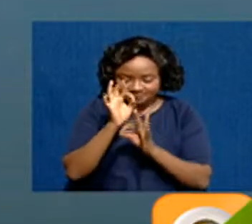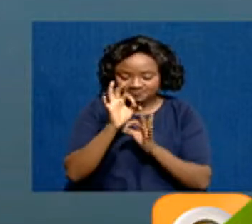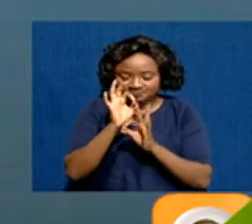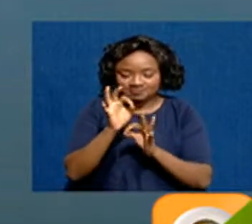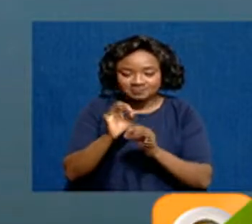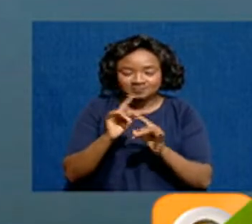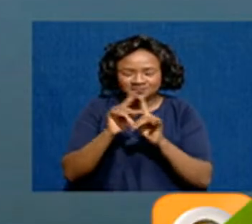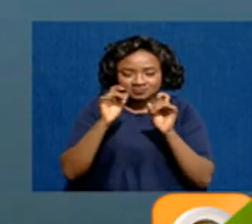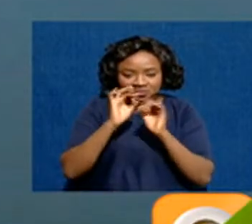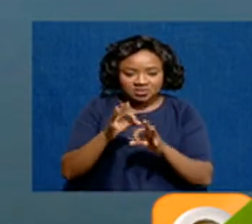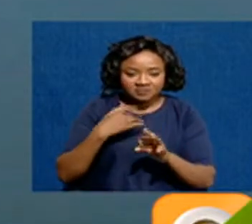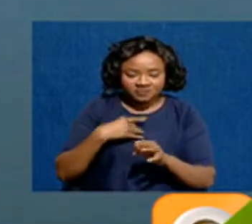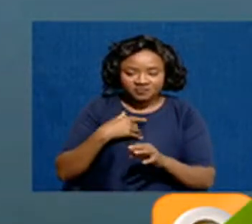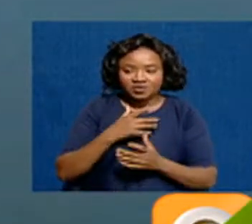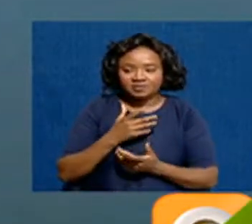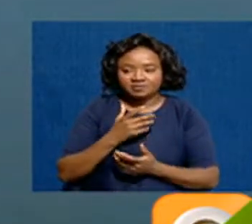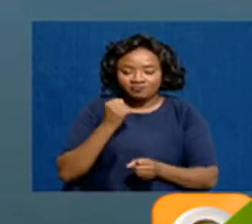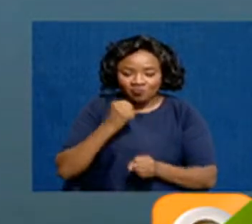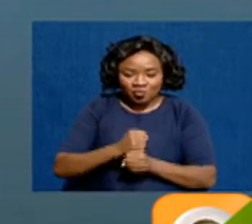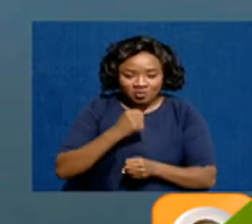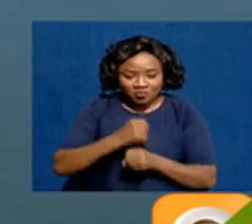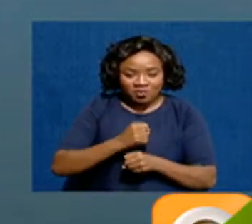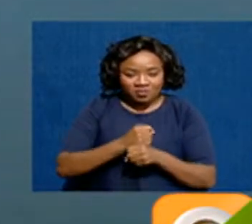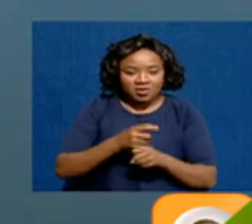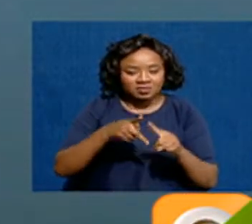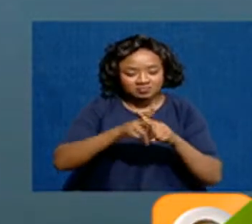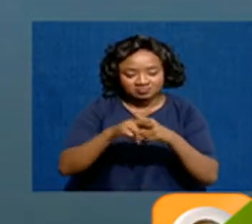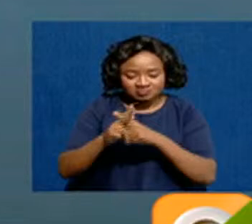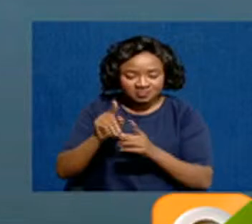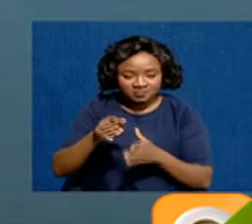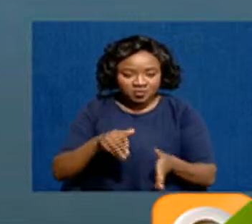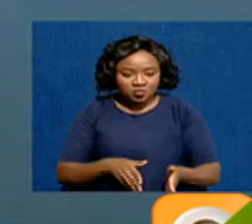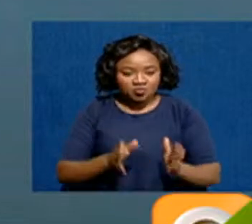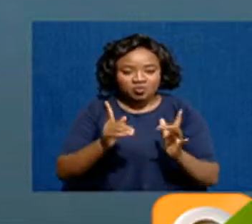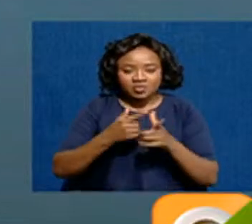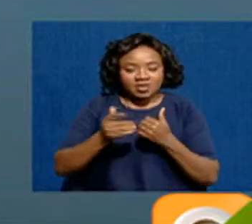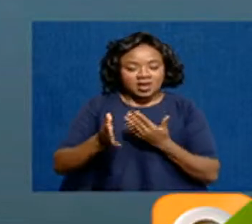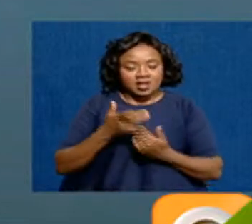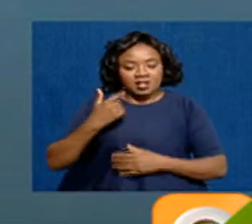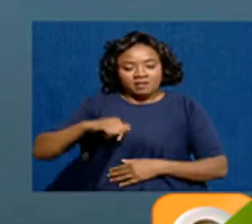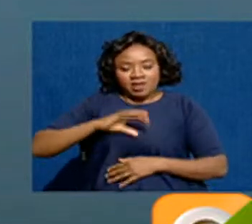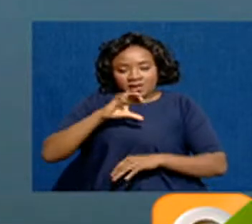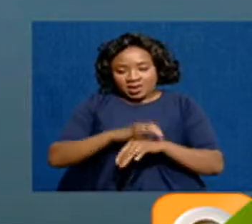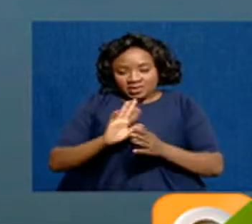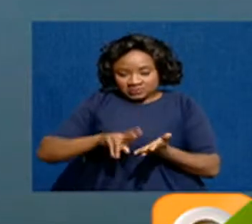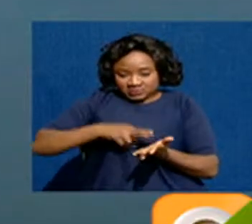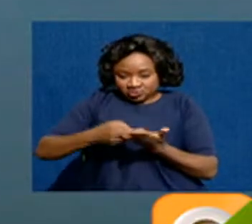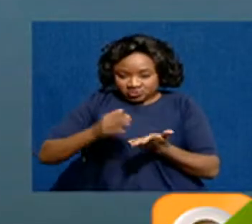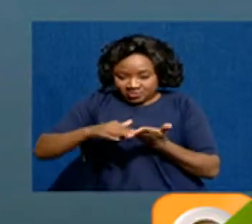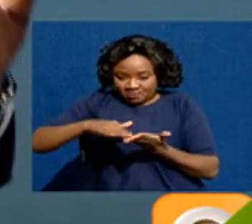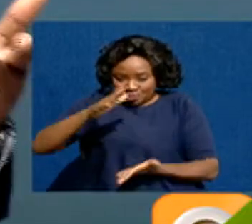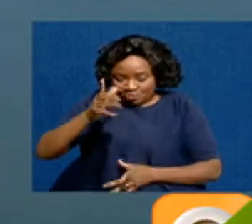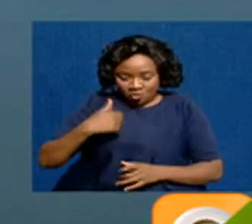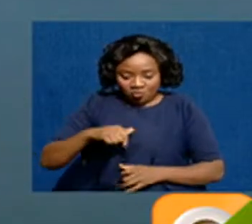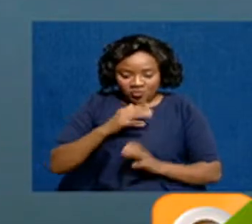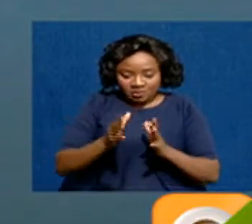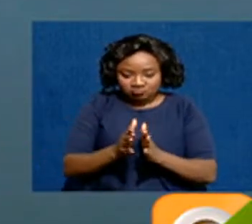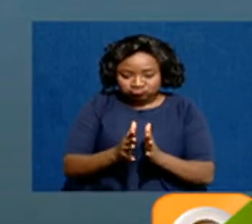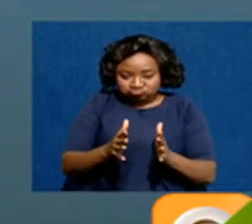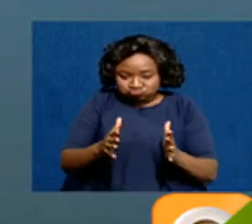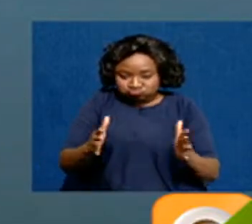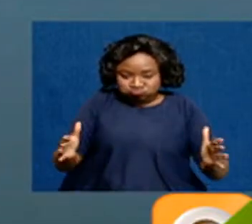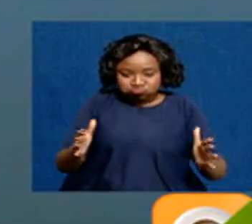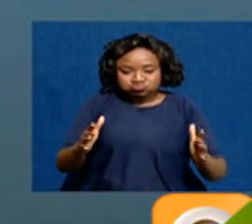If we dual and toll these roads, the main highways, we will be able to raise resources to expand the infrastructure and maintain and build the kind